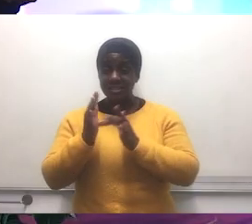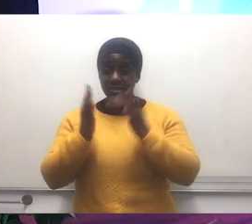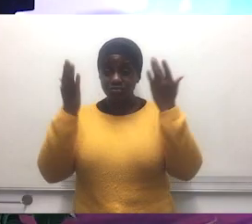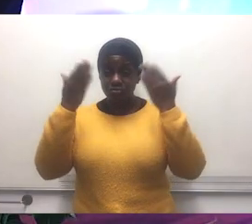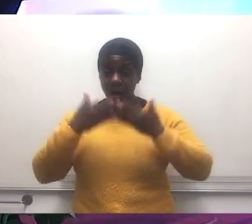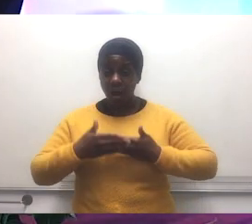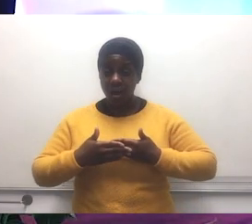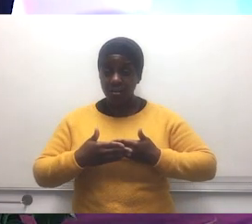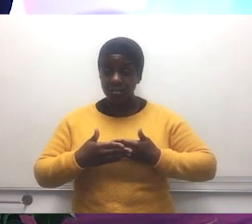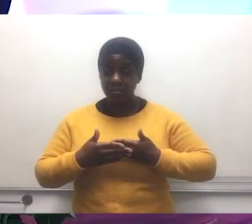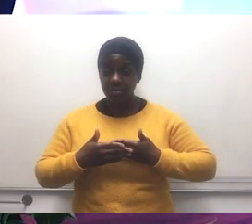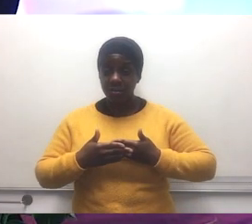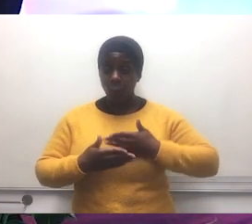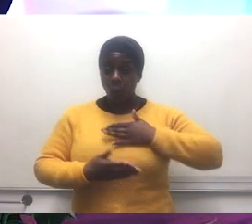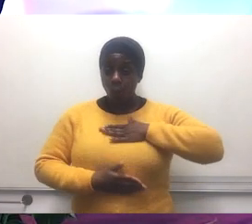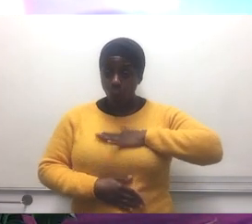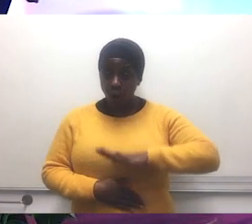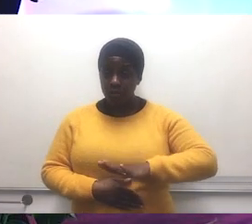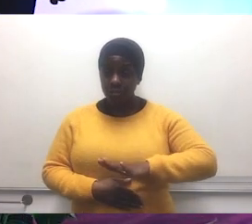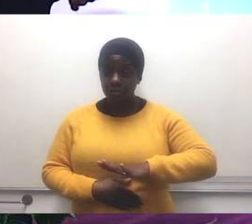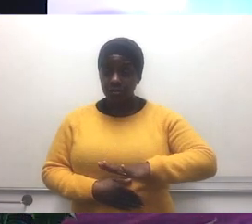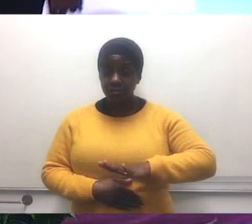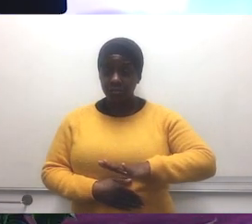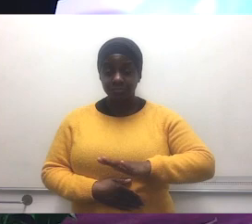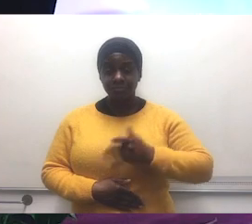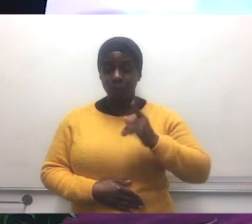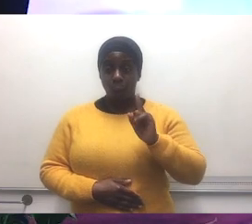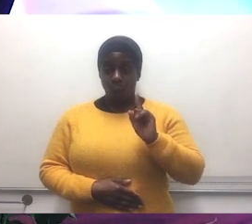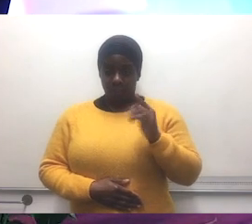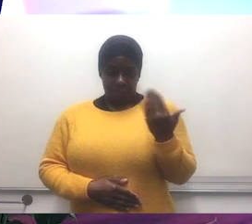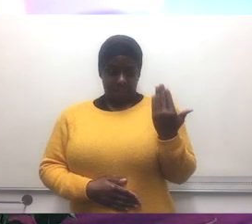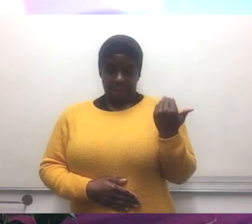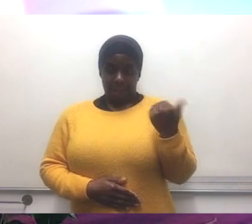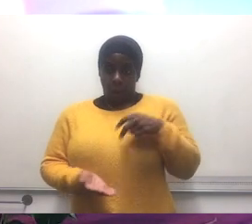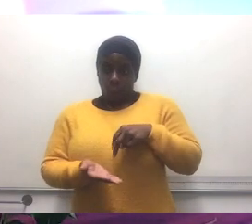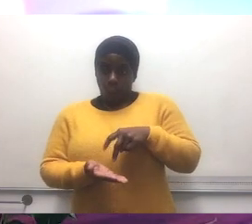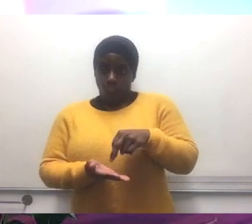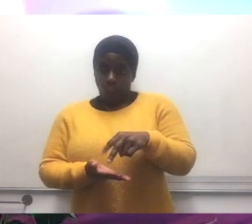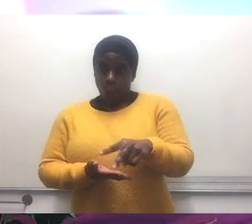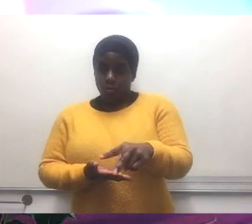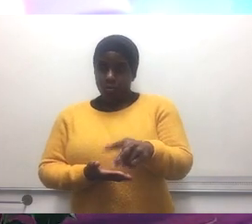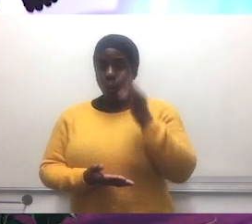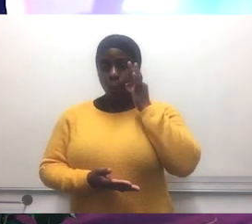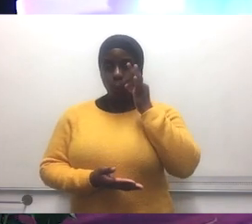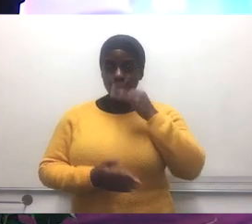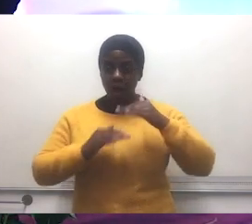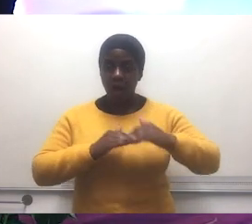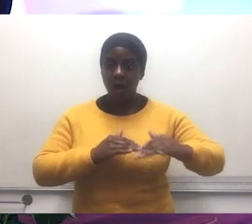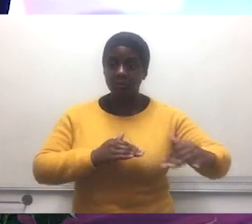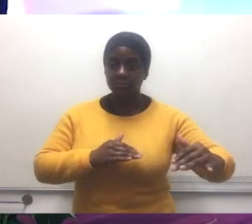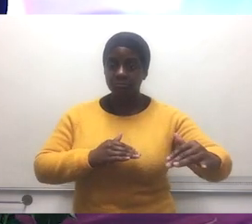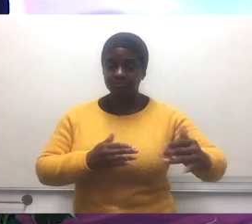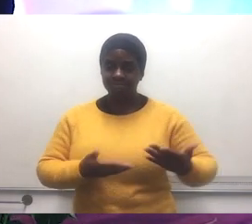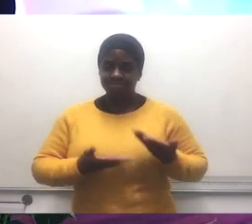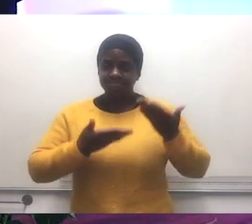know that he once walked on water, gave sight to the blind. Talk